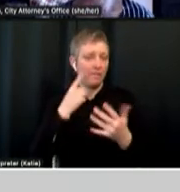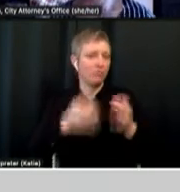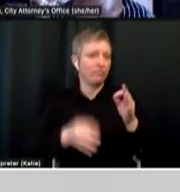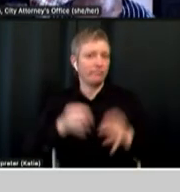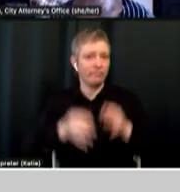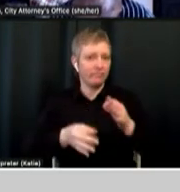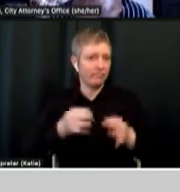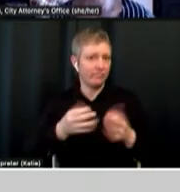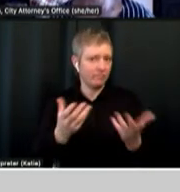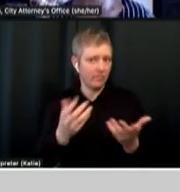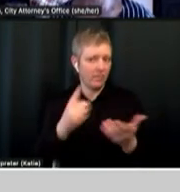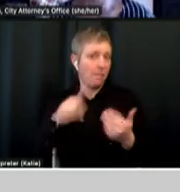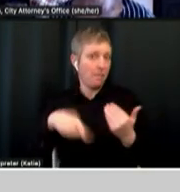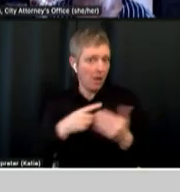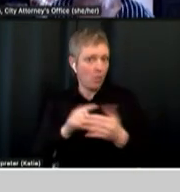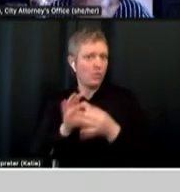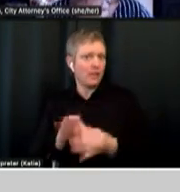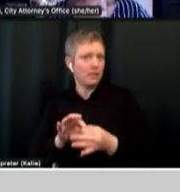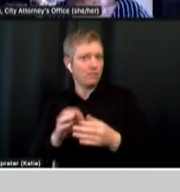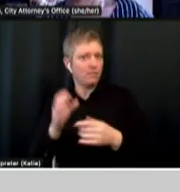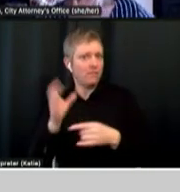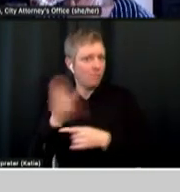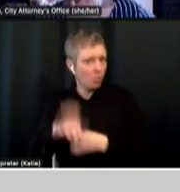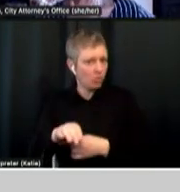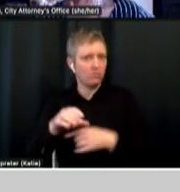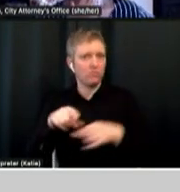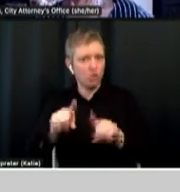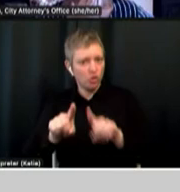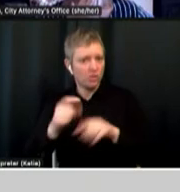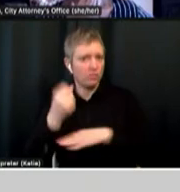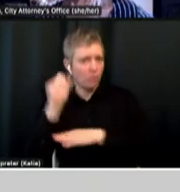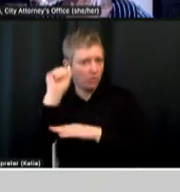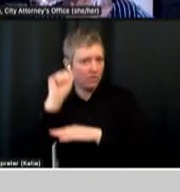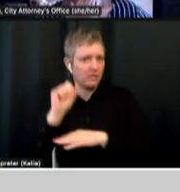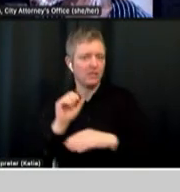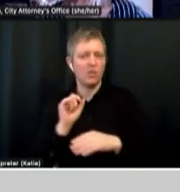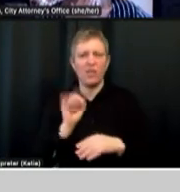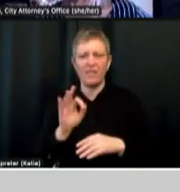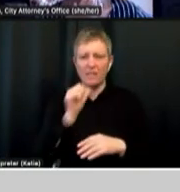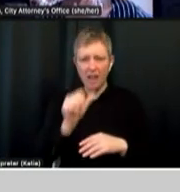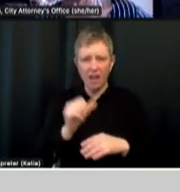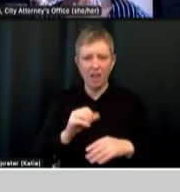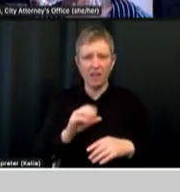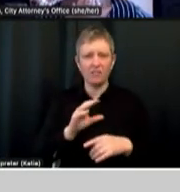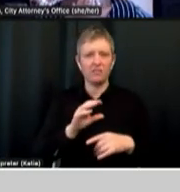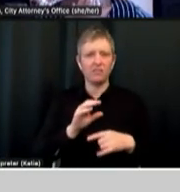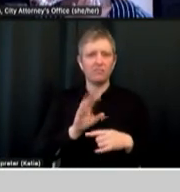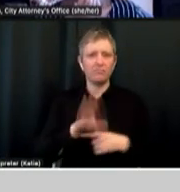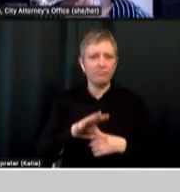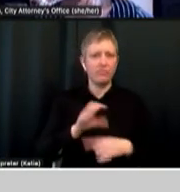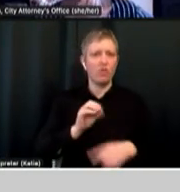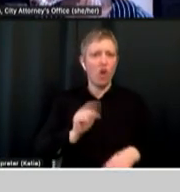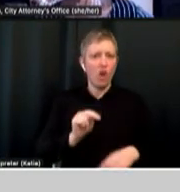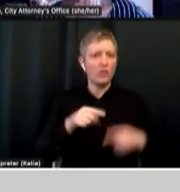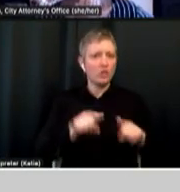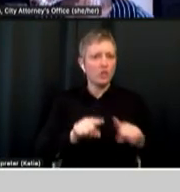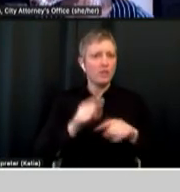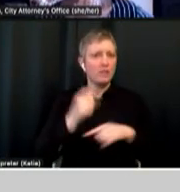to turn them on, if we have protests again, I'm concerned about that. And then